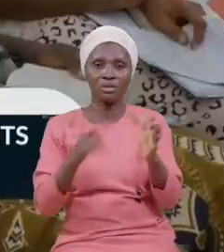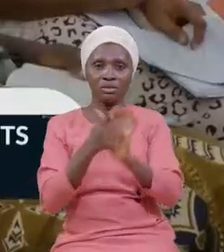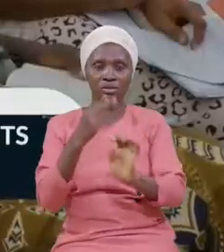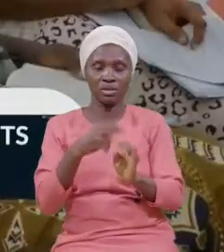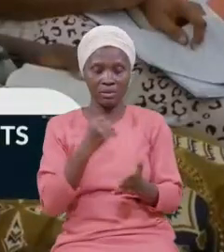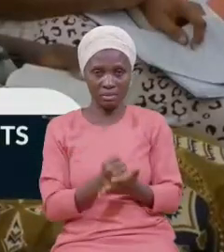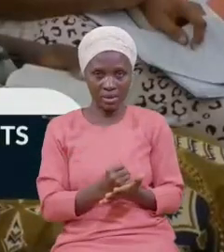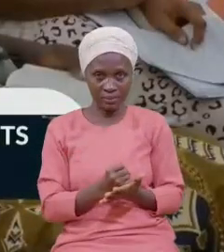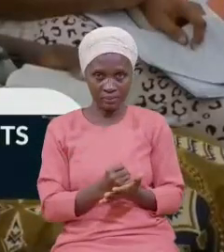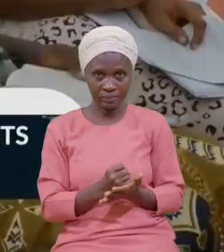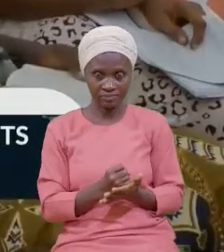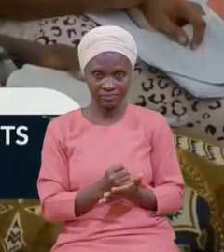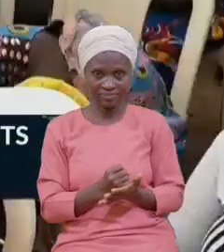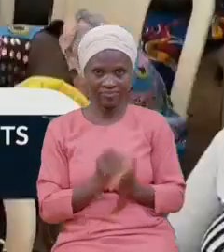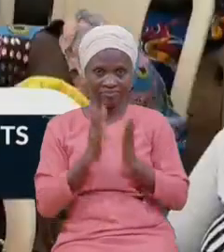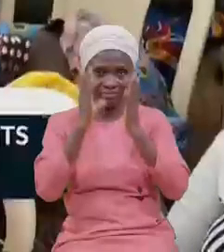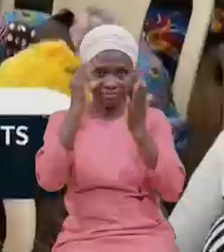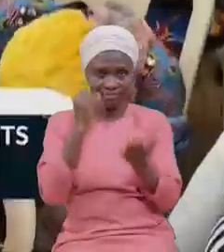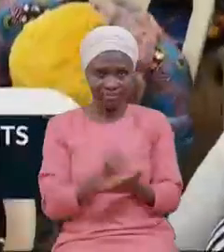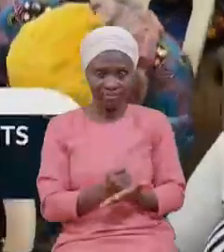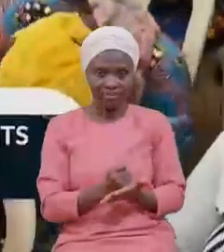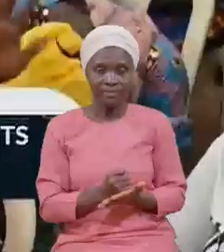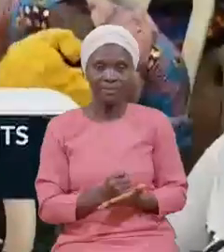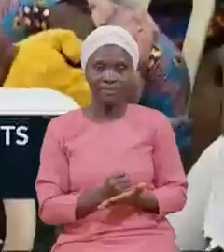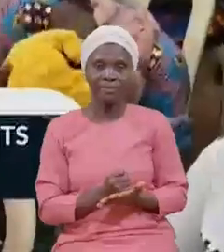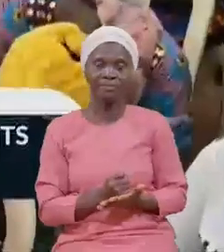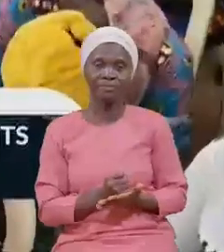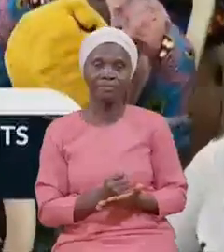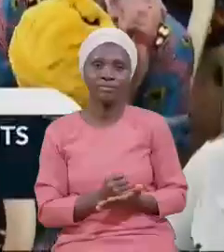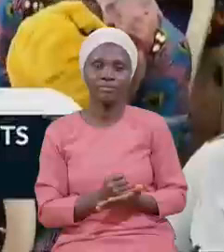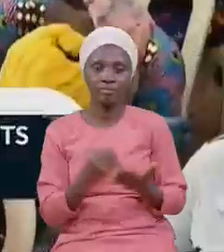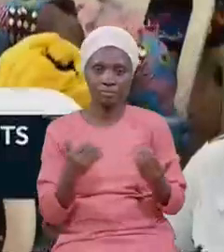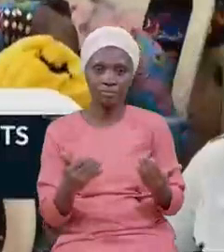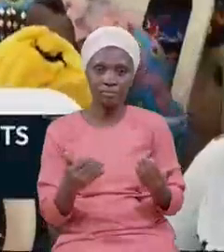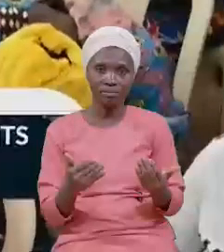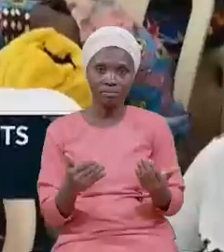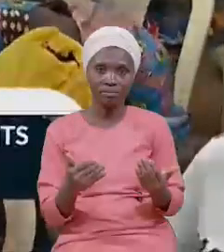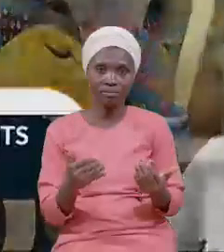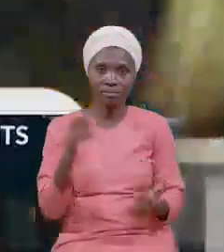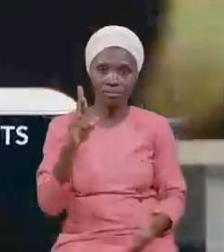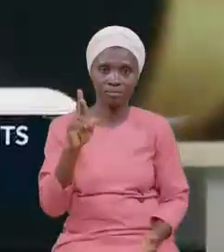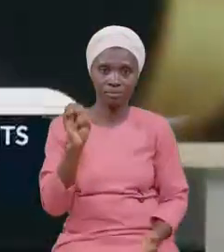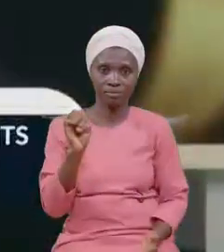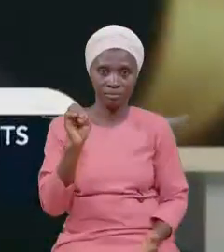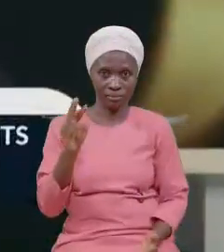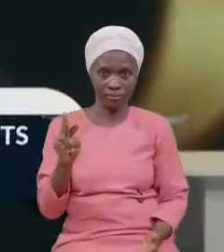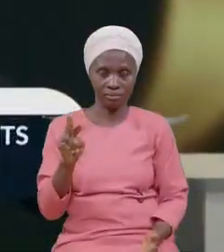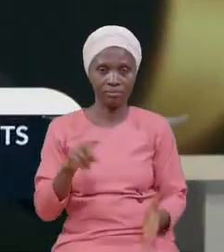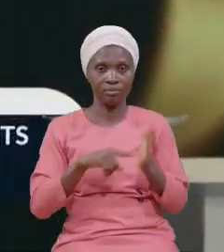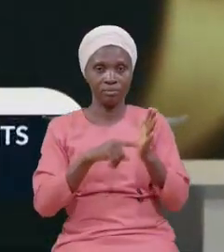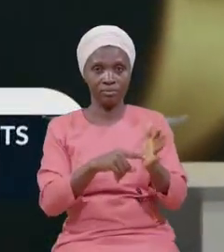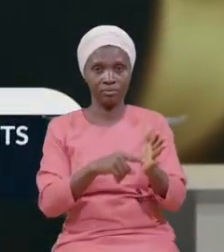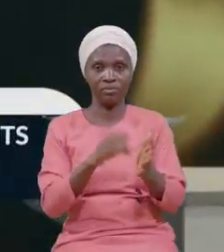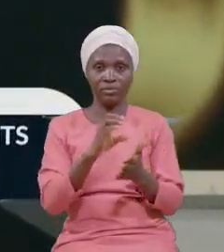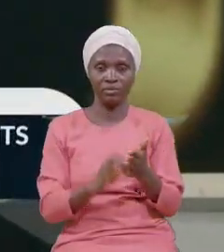Alpha location, amen. Yeah. Revelation chapter 21, we're looking at verse